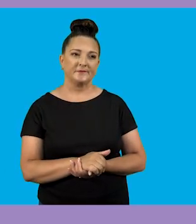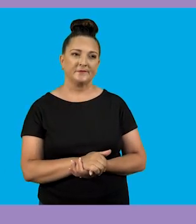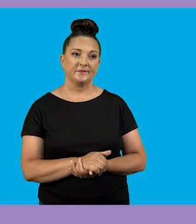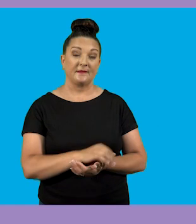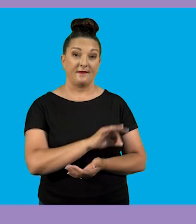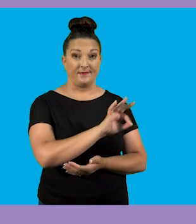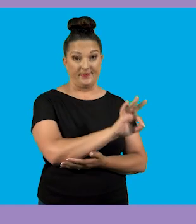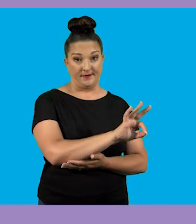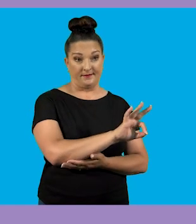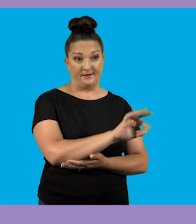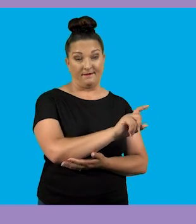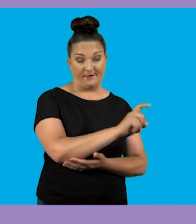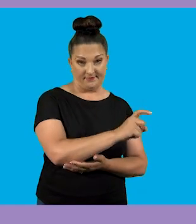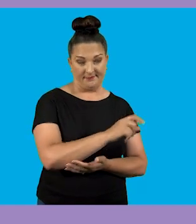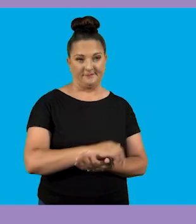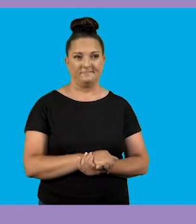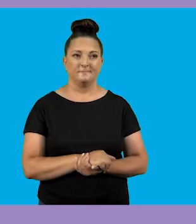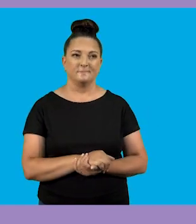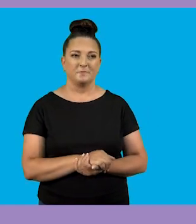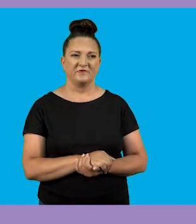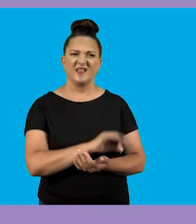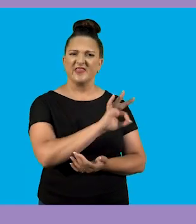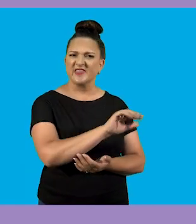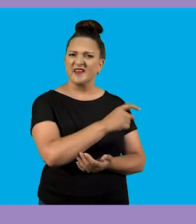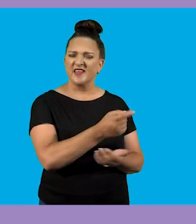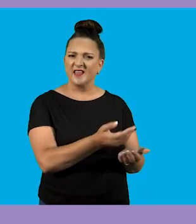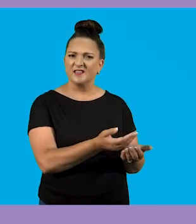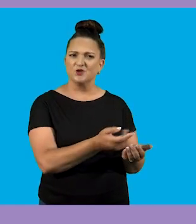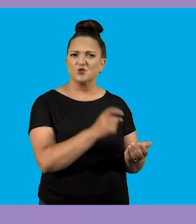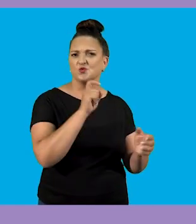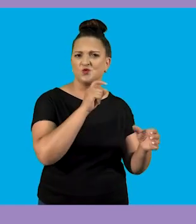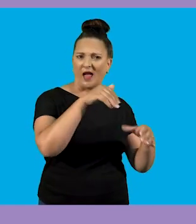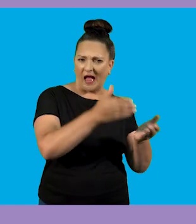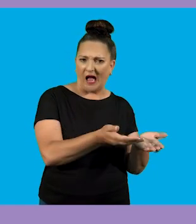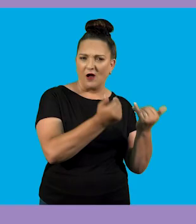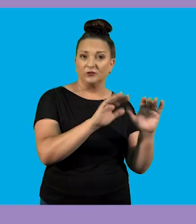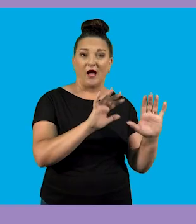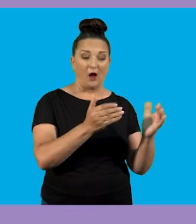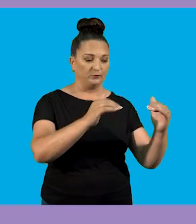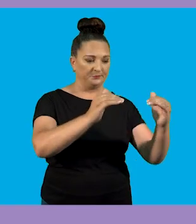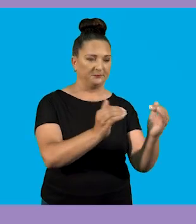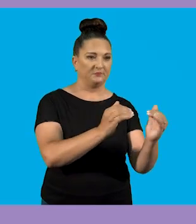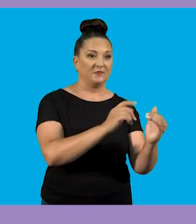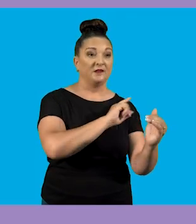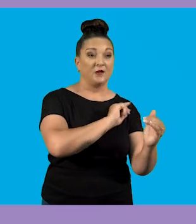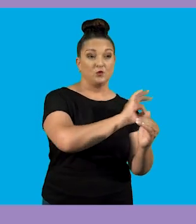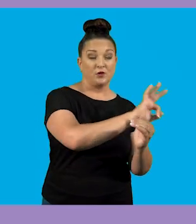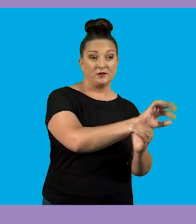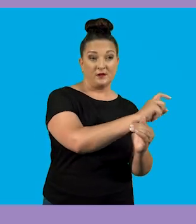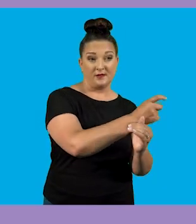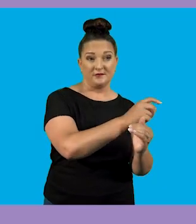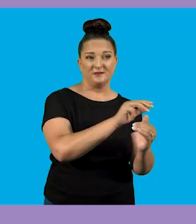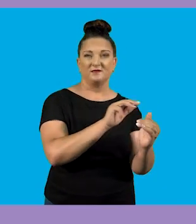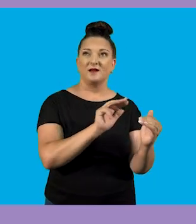there is a 3x. Now when we take out a 3x there, we are going to be left with, so we're going to say 9x